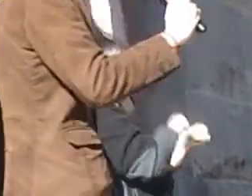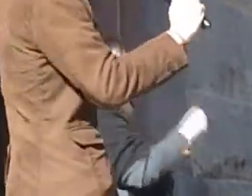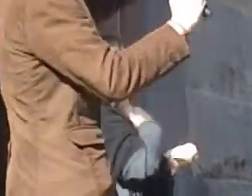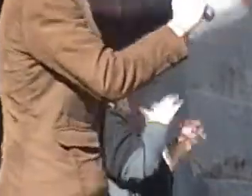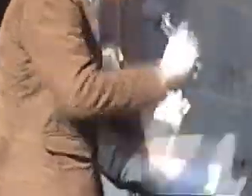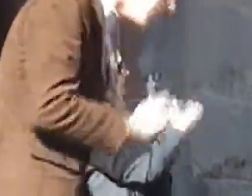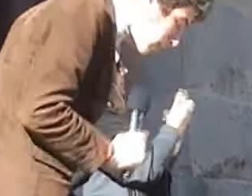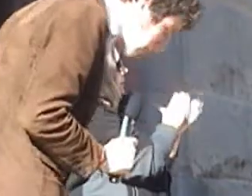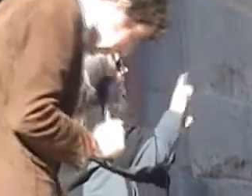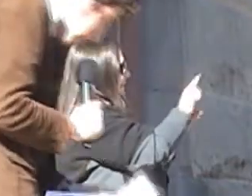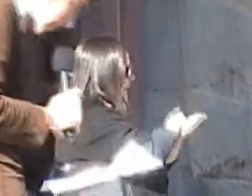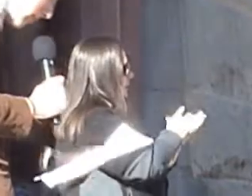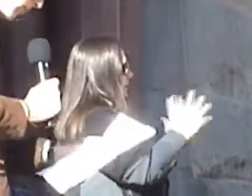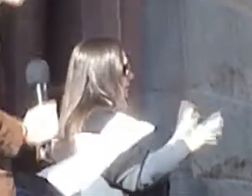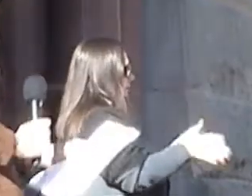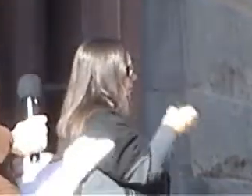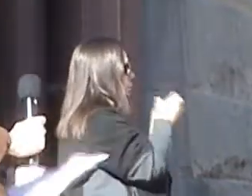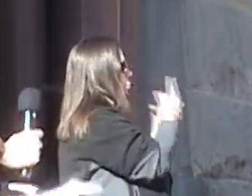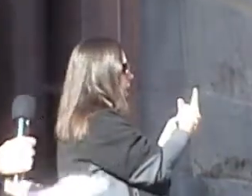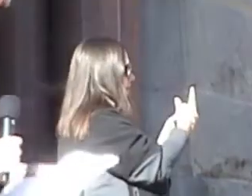being legally one.